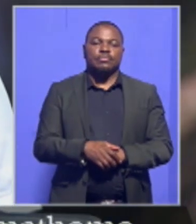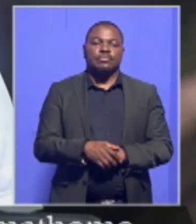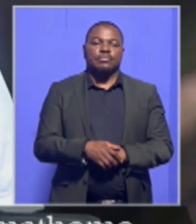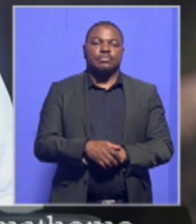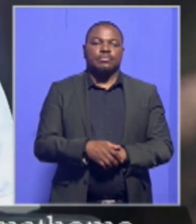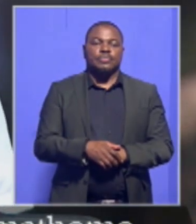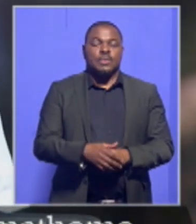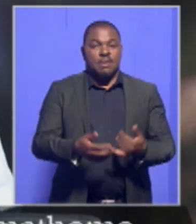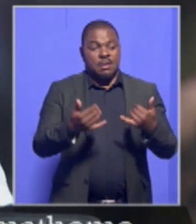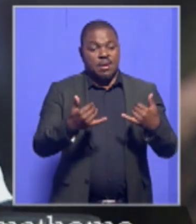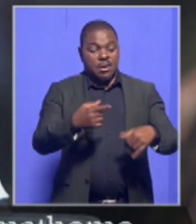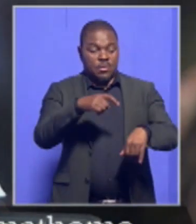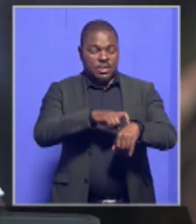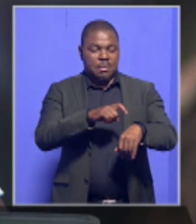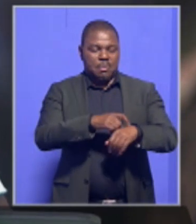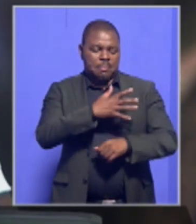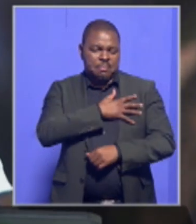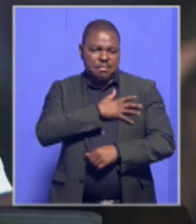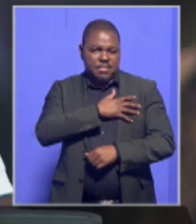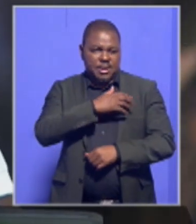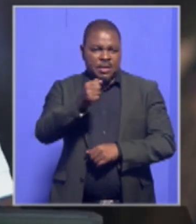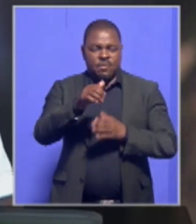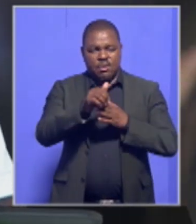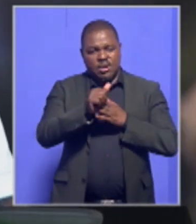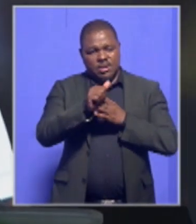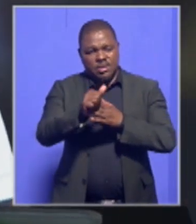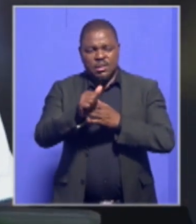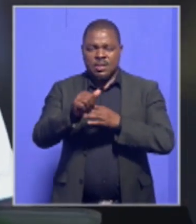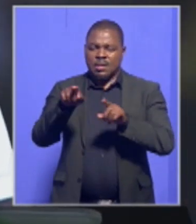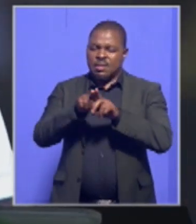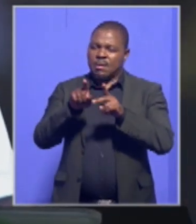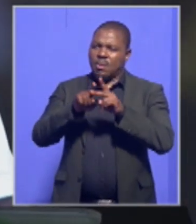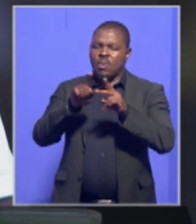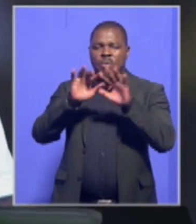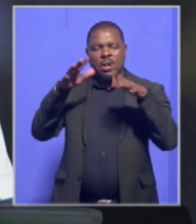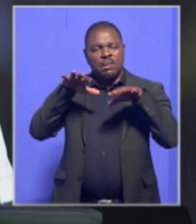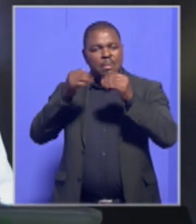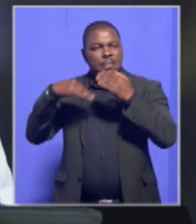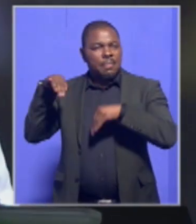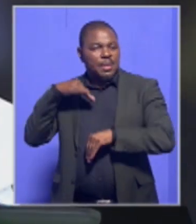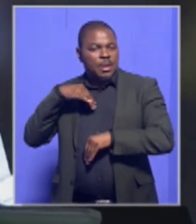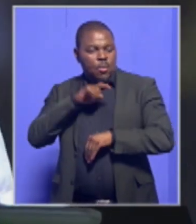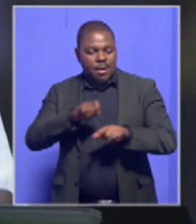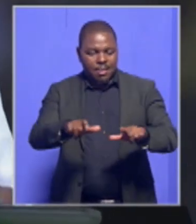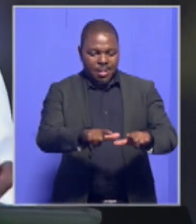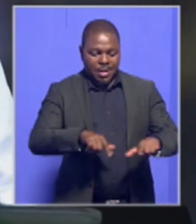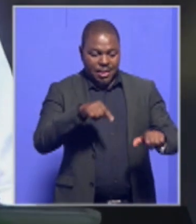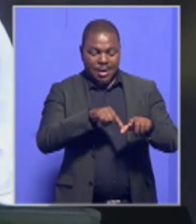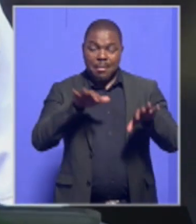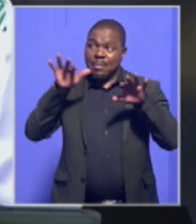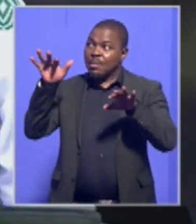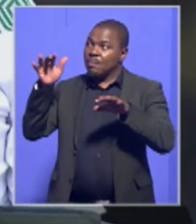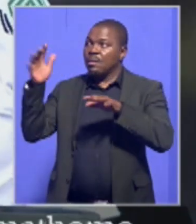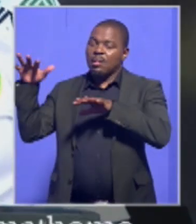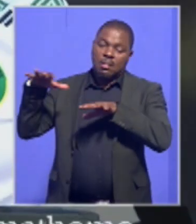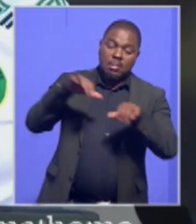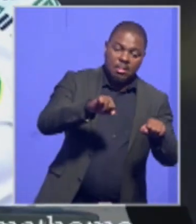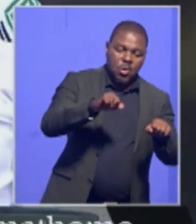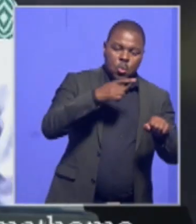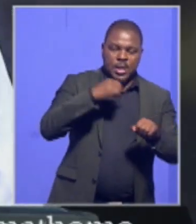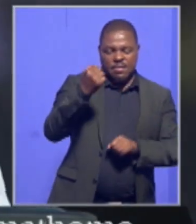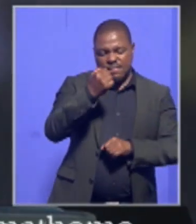brave leadership to reclaim the wealth and dignity stolen from our people.